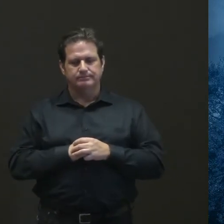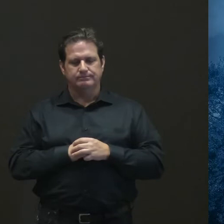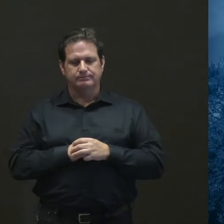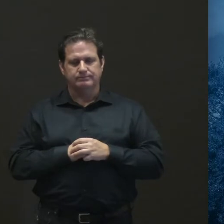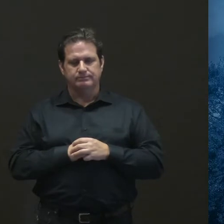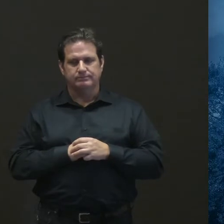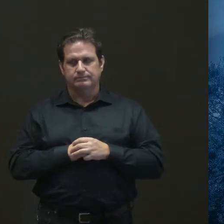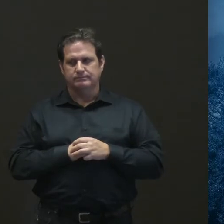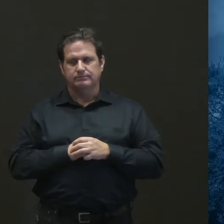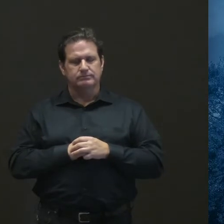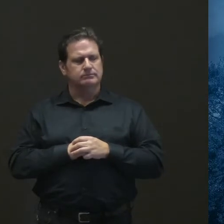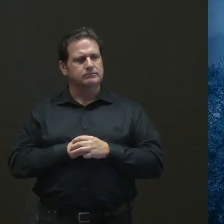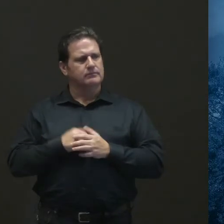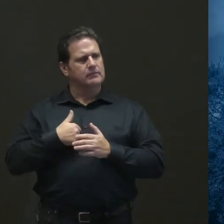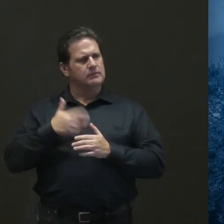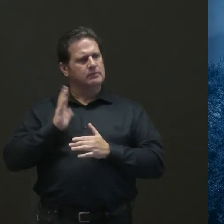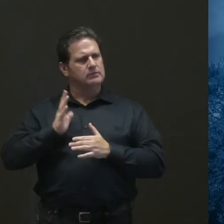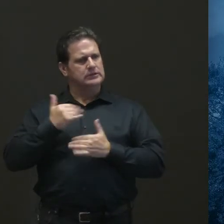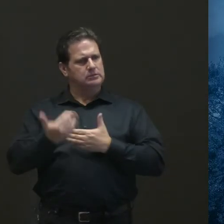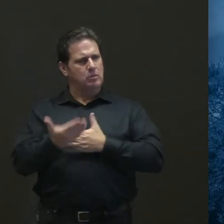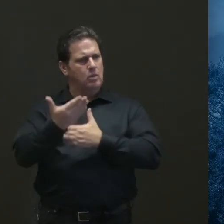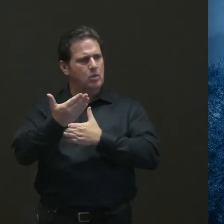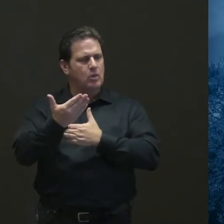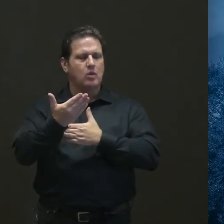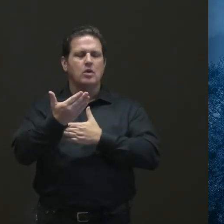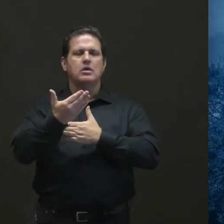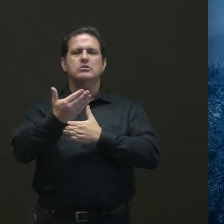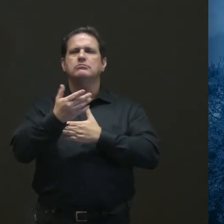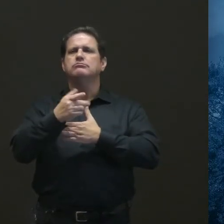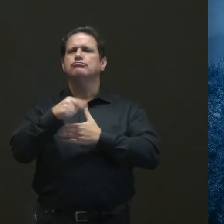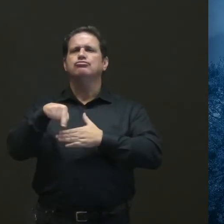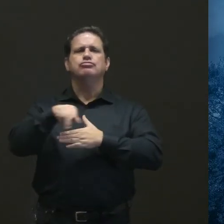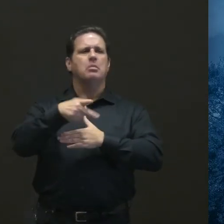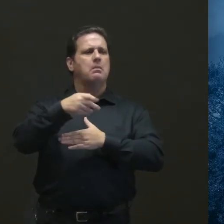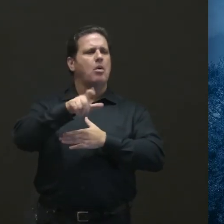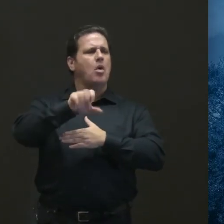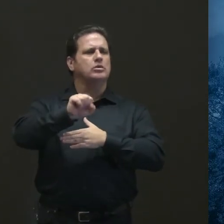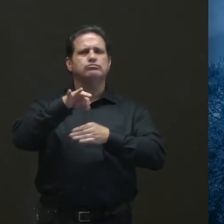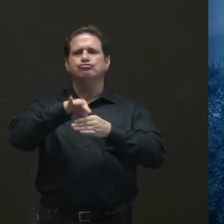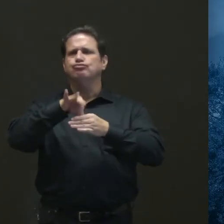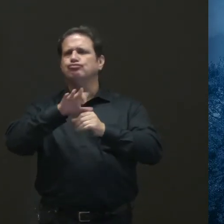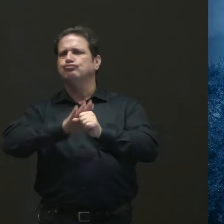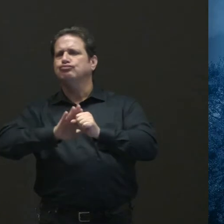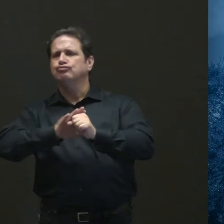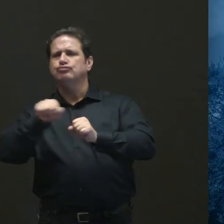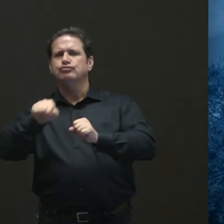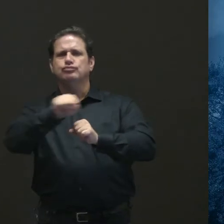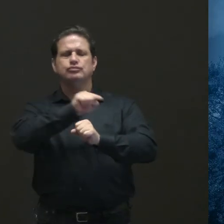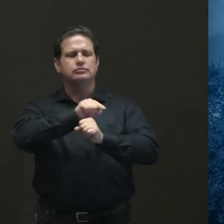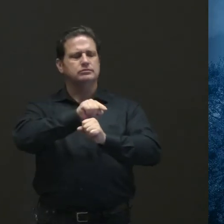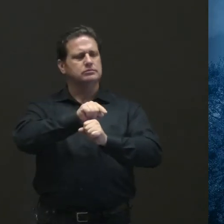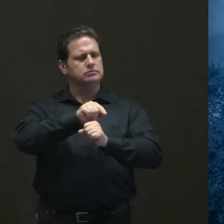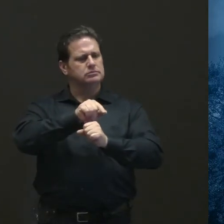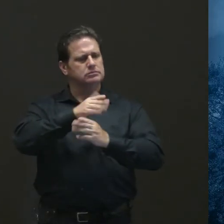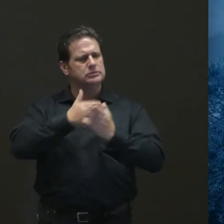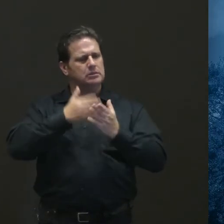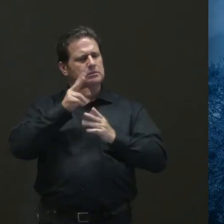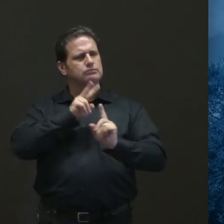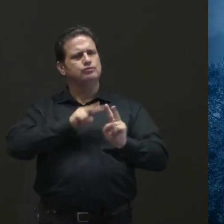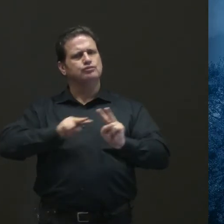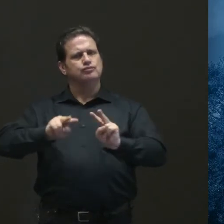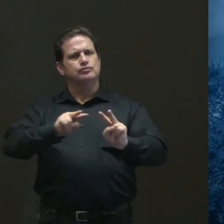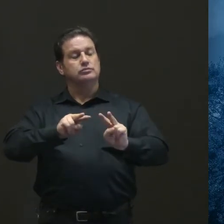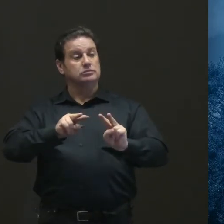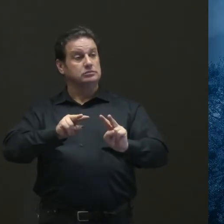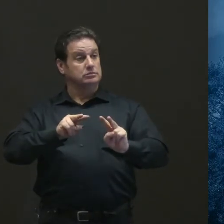but I was out early this morning going around to the polls, and I can share some observations.